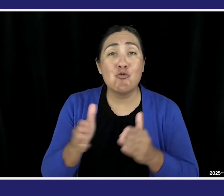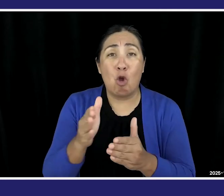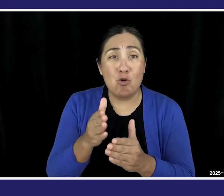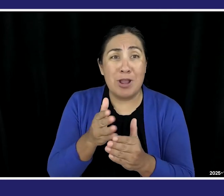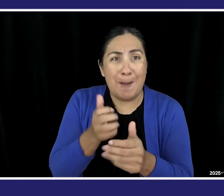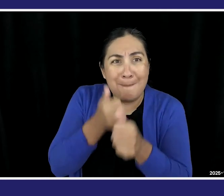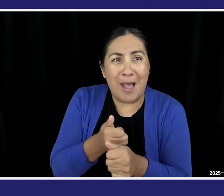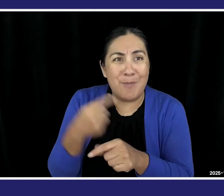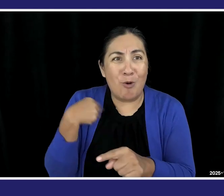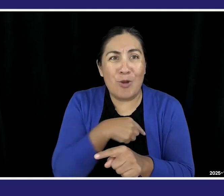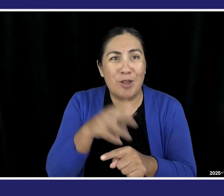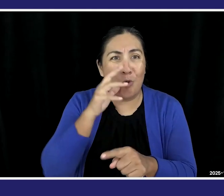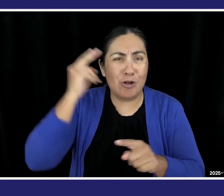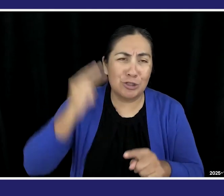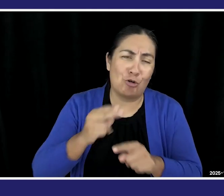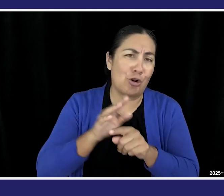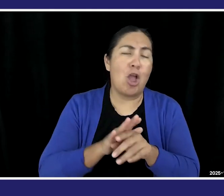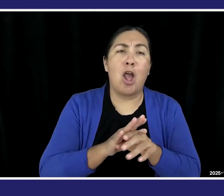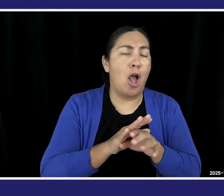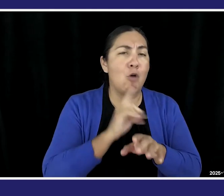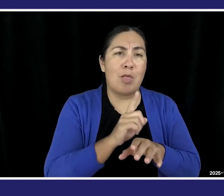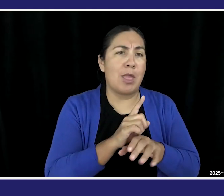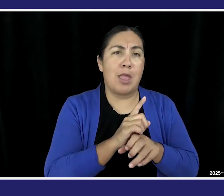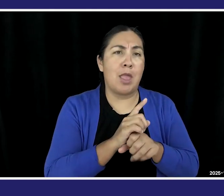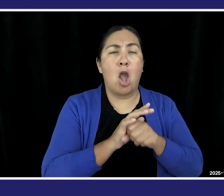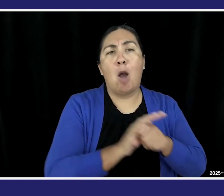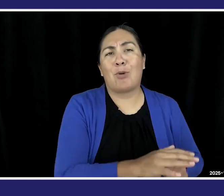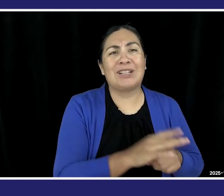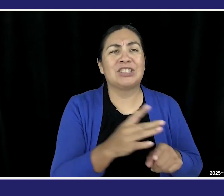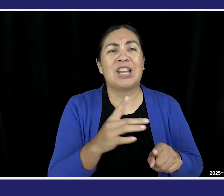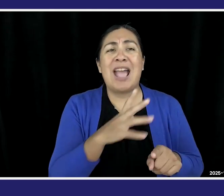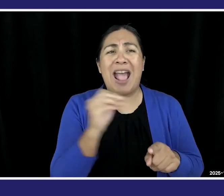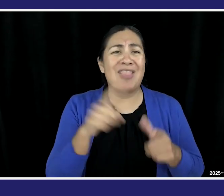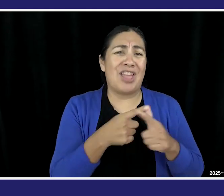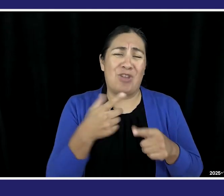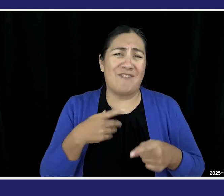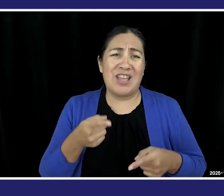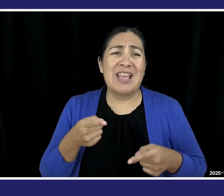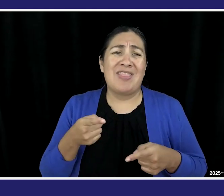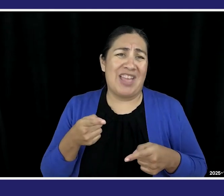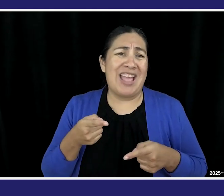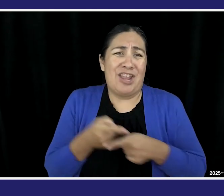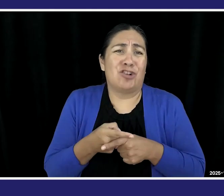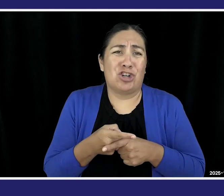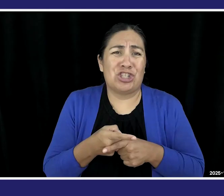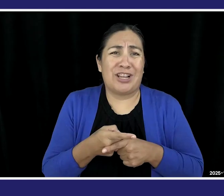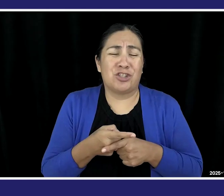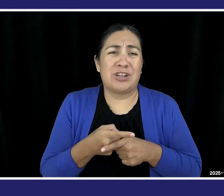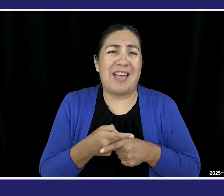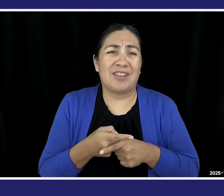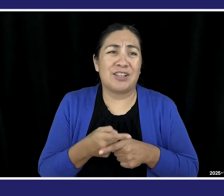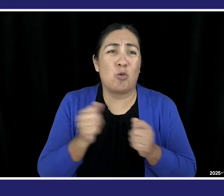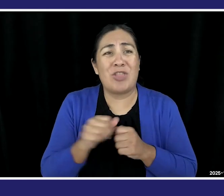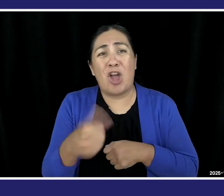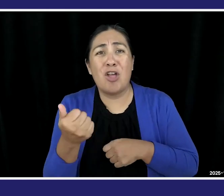the intersectionality with the other minority groups. People with disabilities often were already